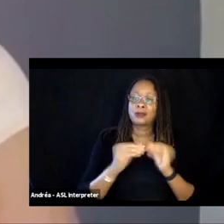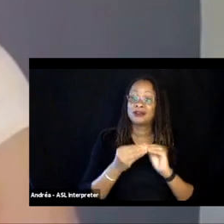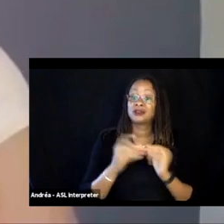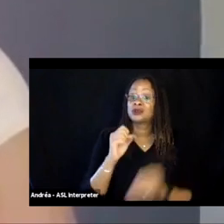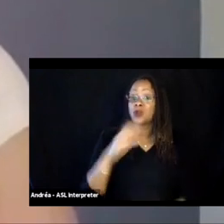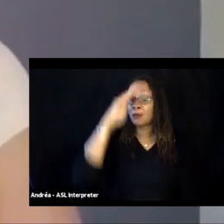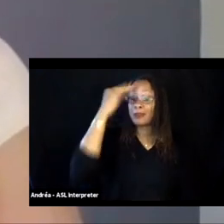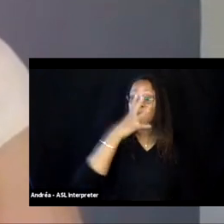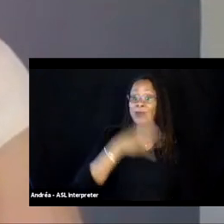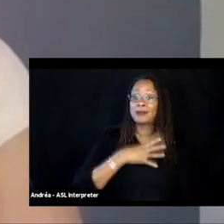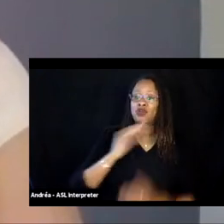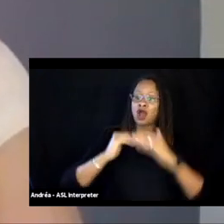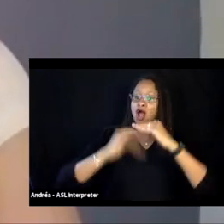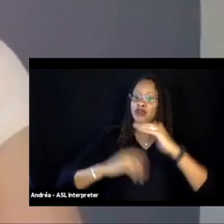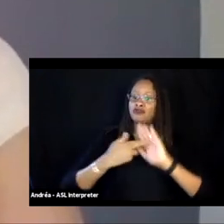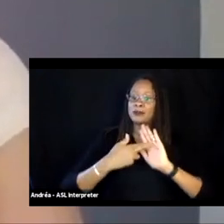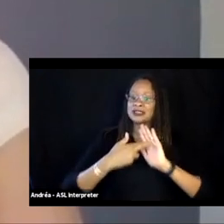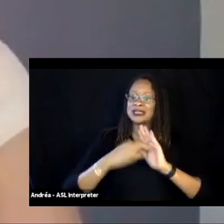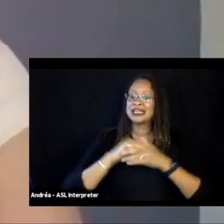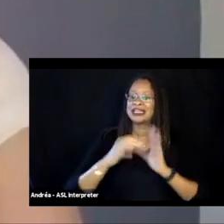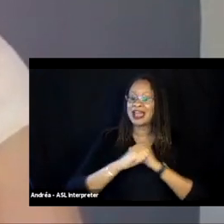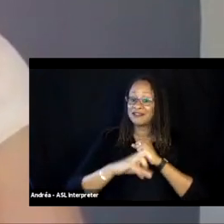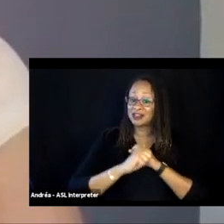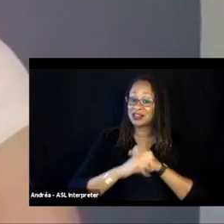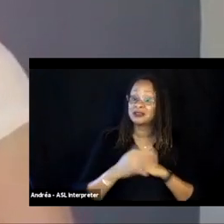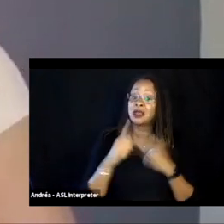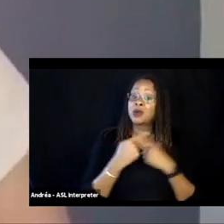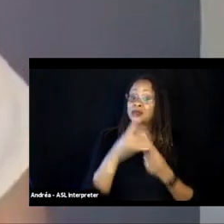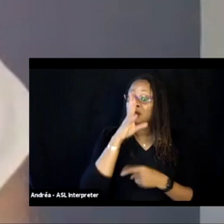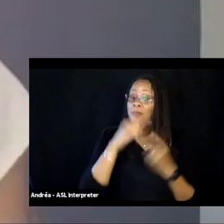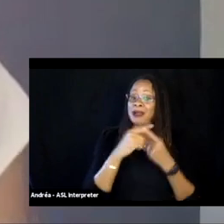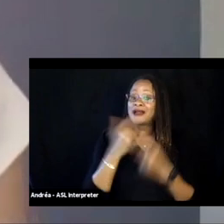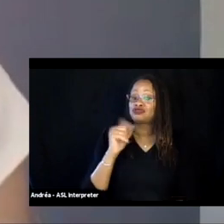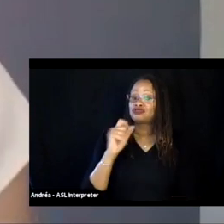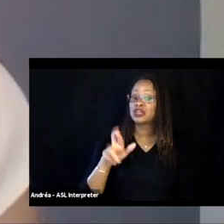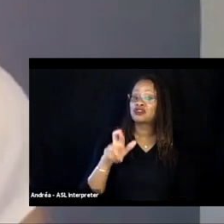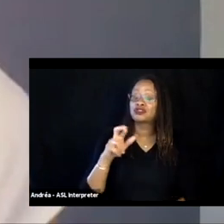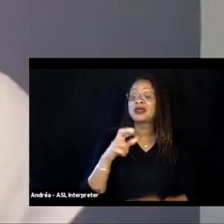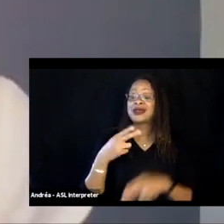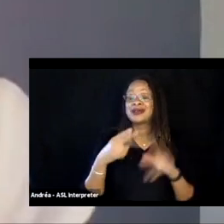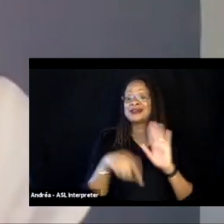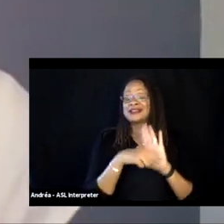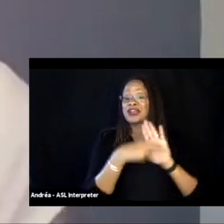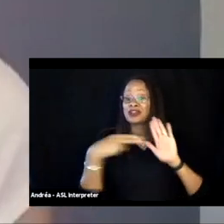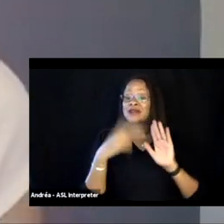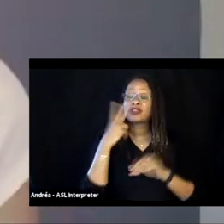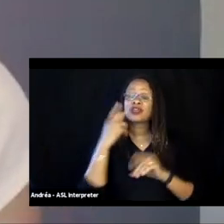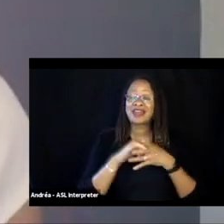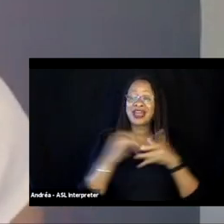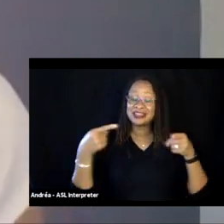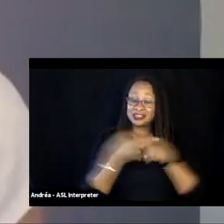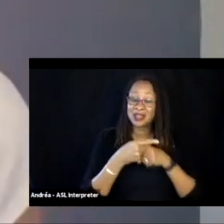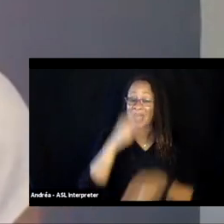in advertising. And then when it comes to gender stereotypes, looking at that intersectionally, Black